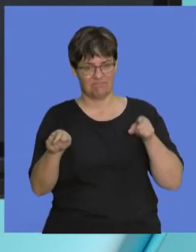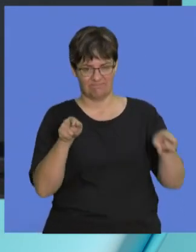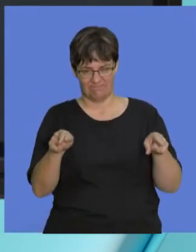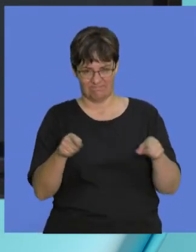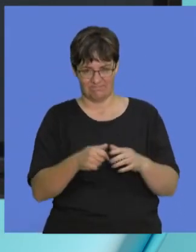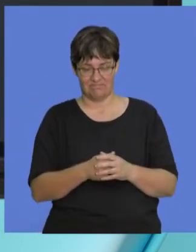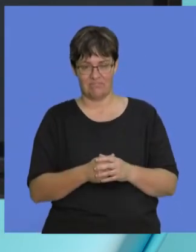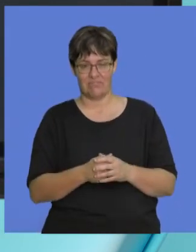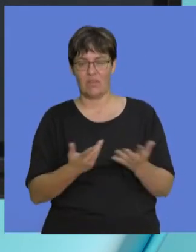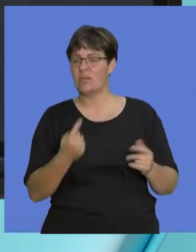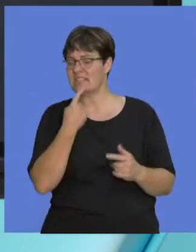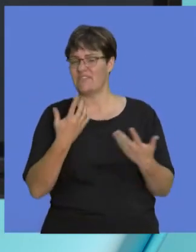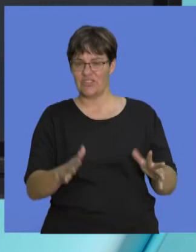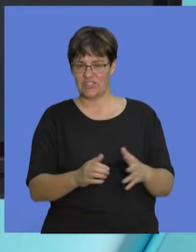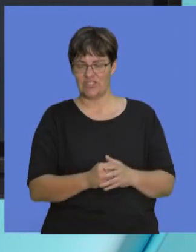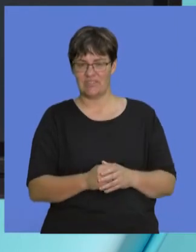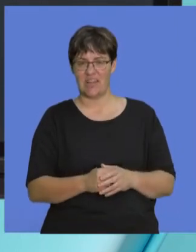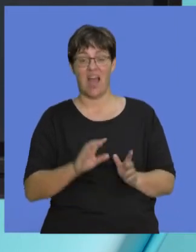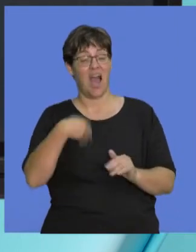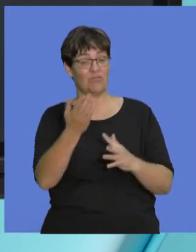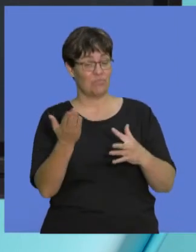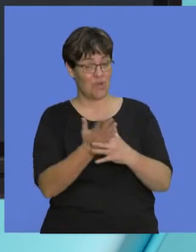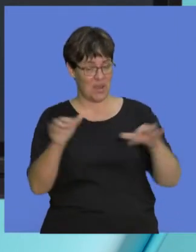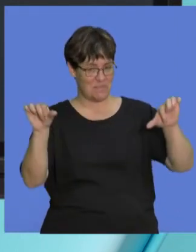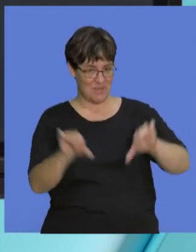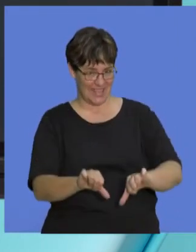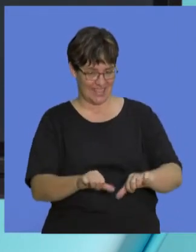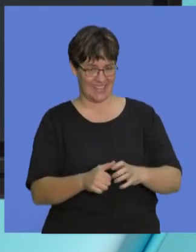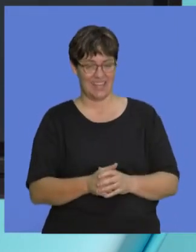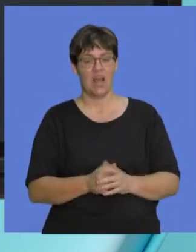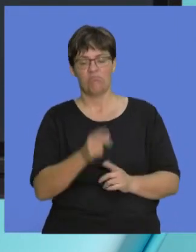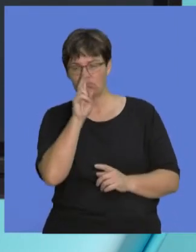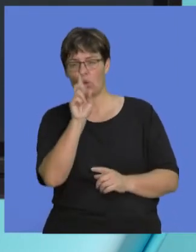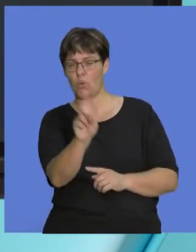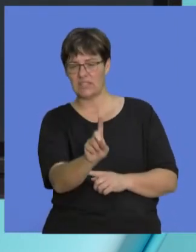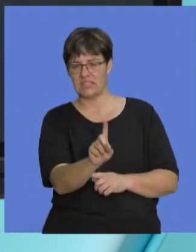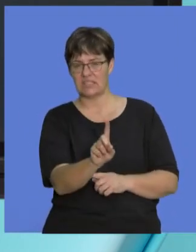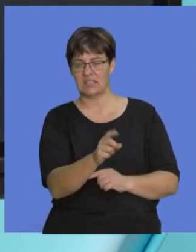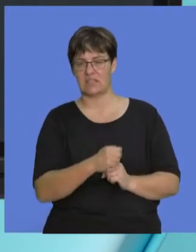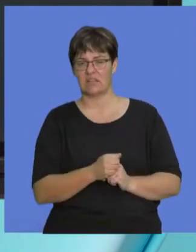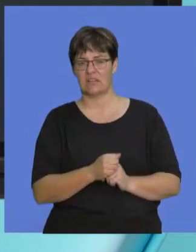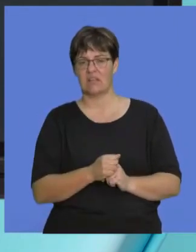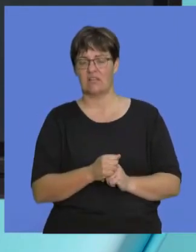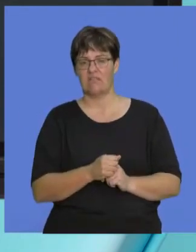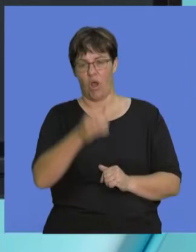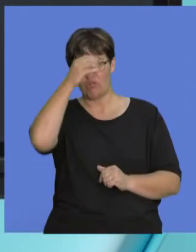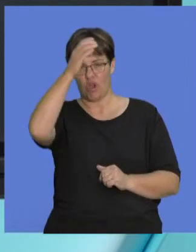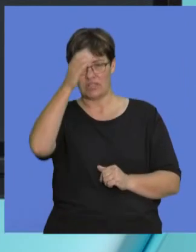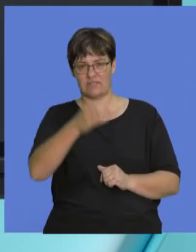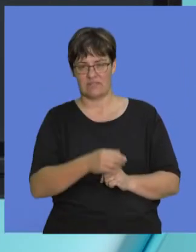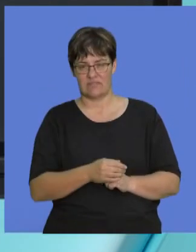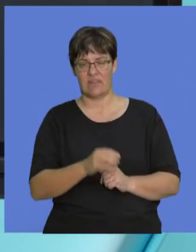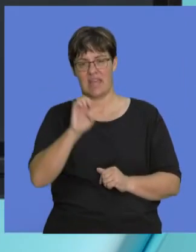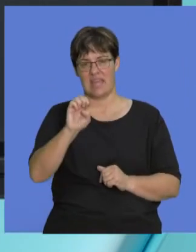will be correspondingly greater, right? Having said that, we'll come back after the short break where we'll look at, the